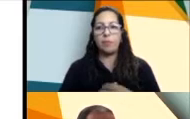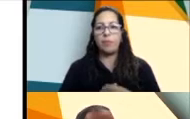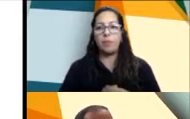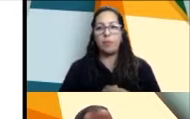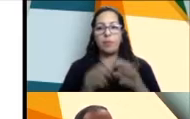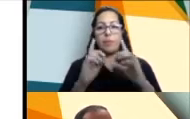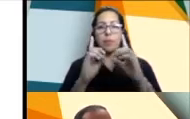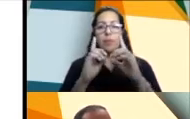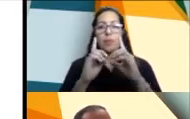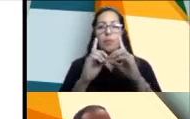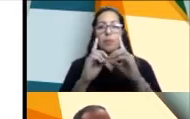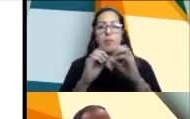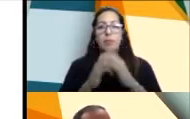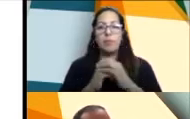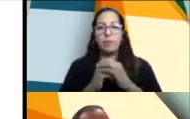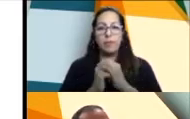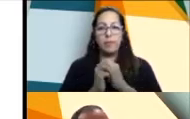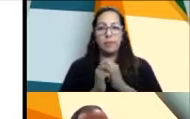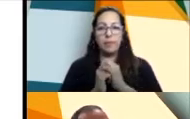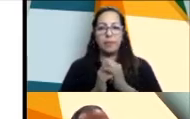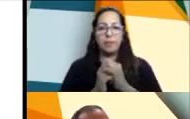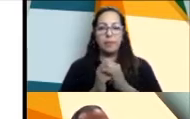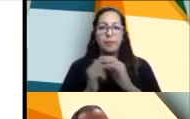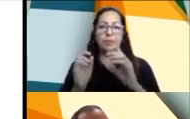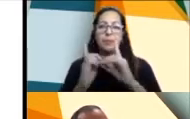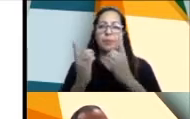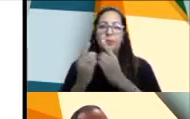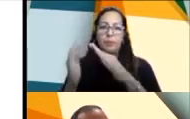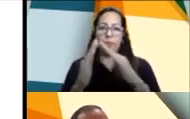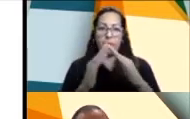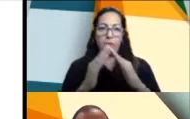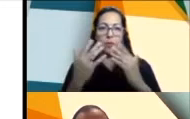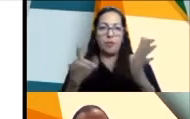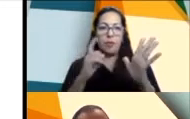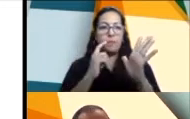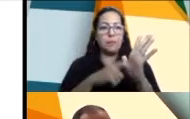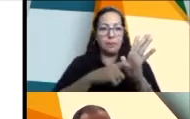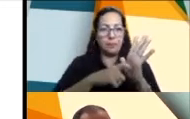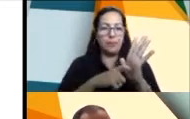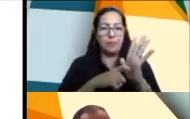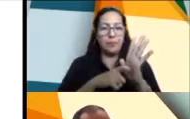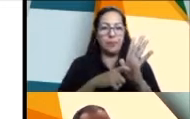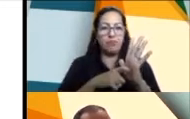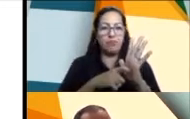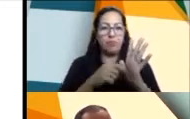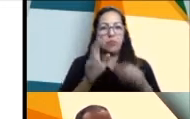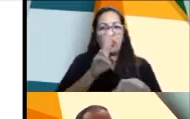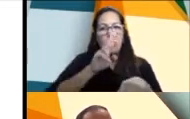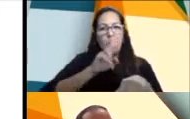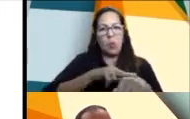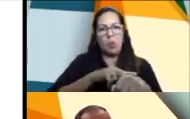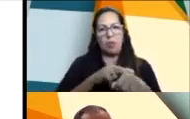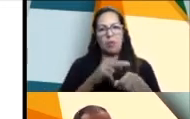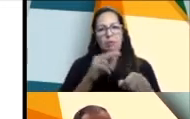the Department of Housing have identified the typical resources that are expected